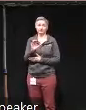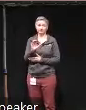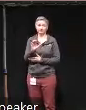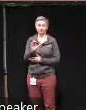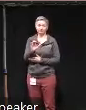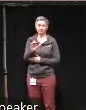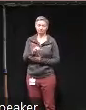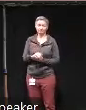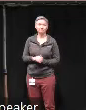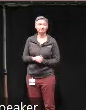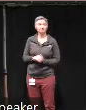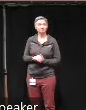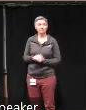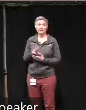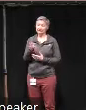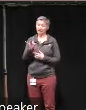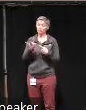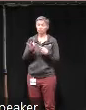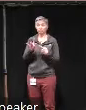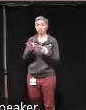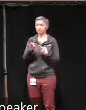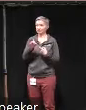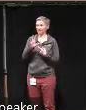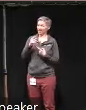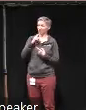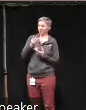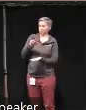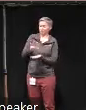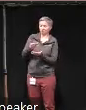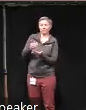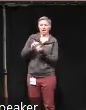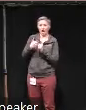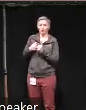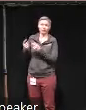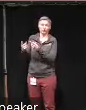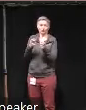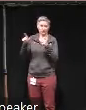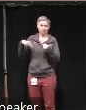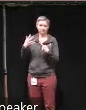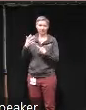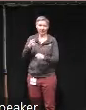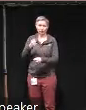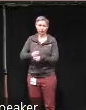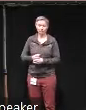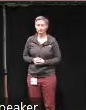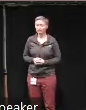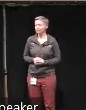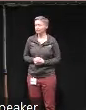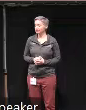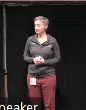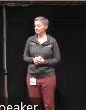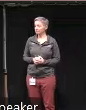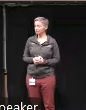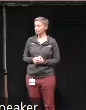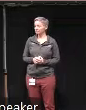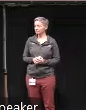and that pretty much shows overall how we have recruited in the last 5 years. And